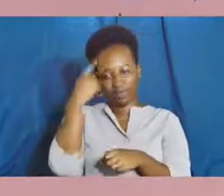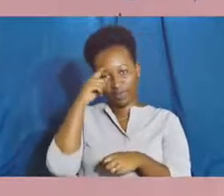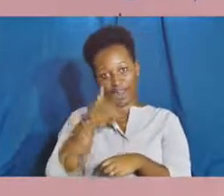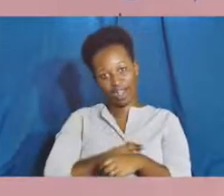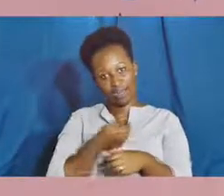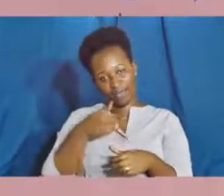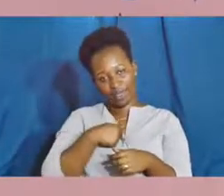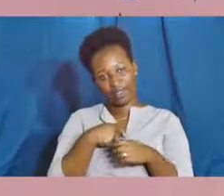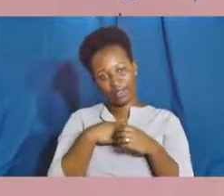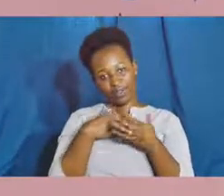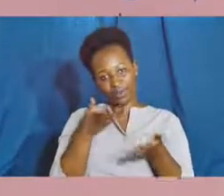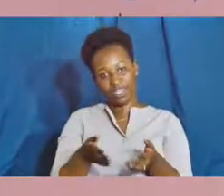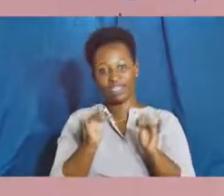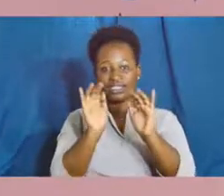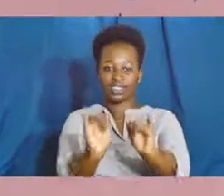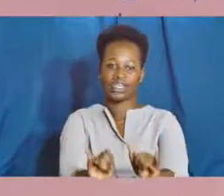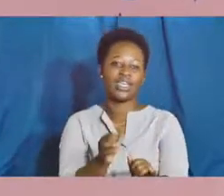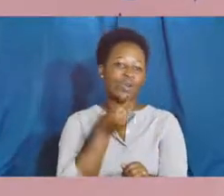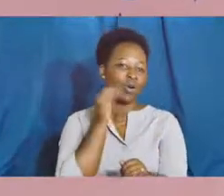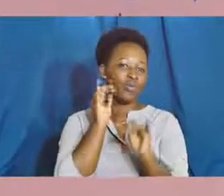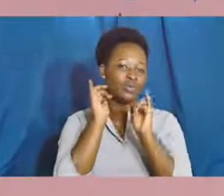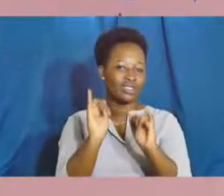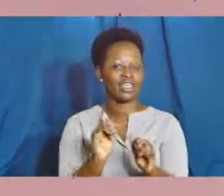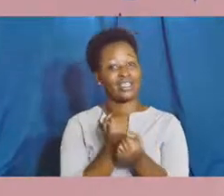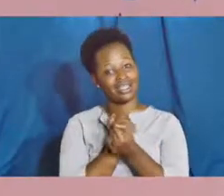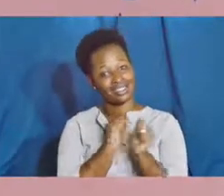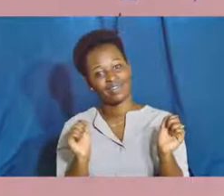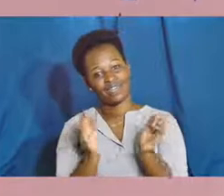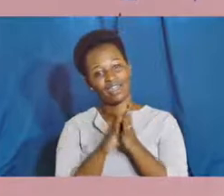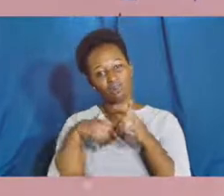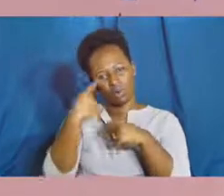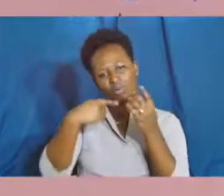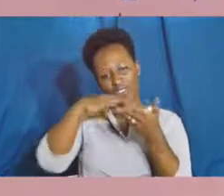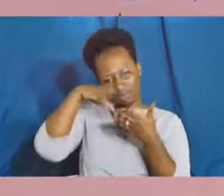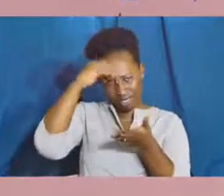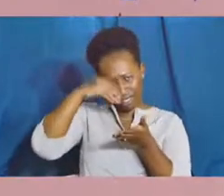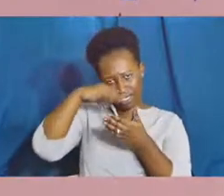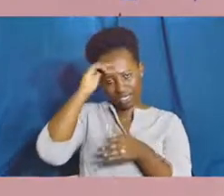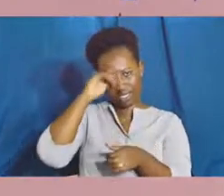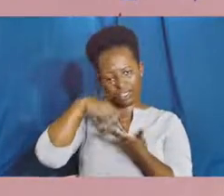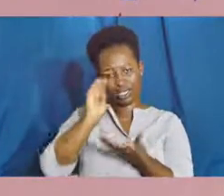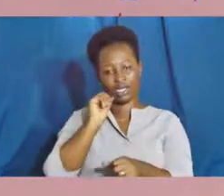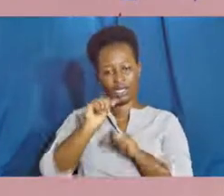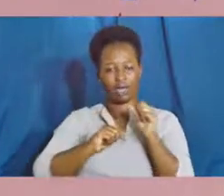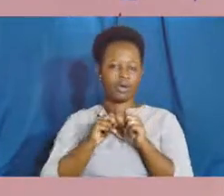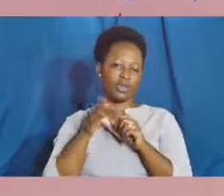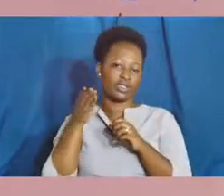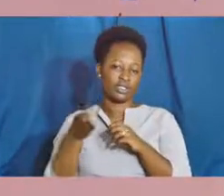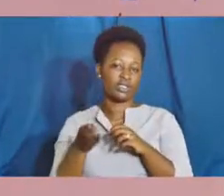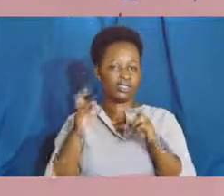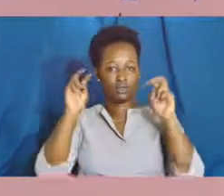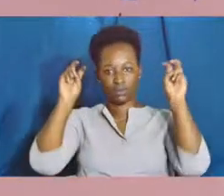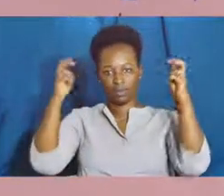today. Stay home, stay safe, and keep revising more about this complex